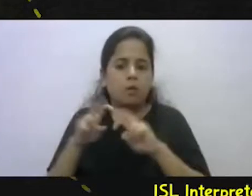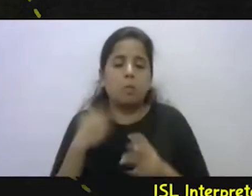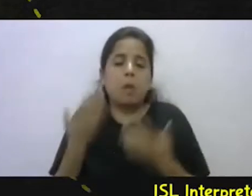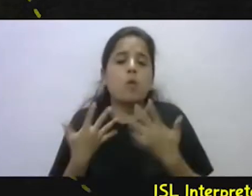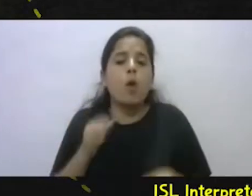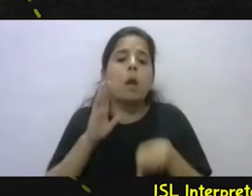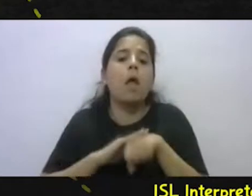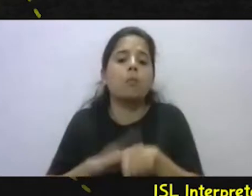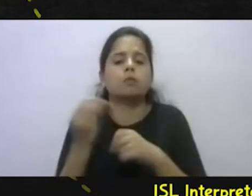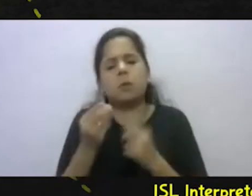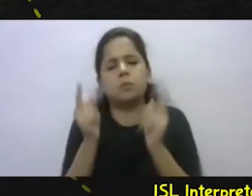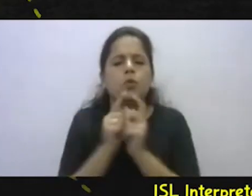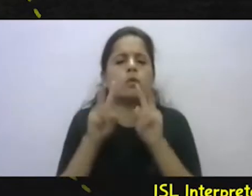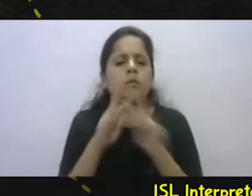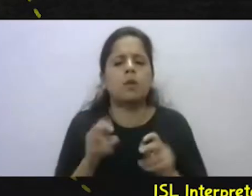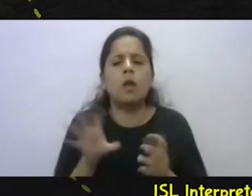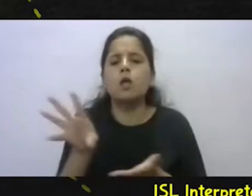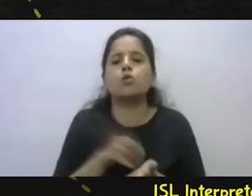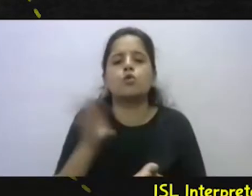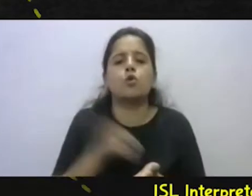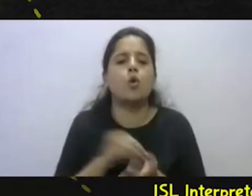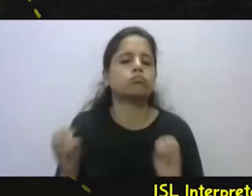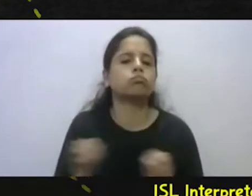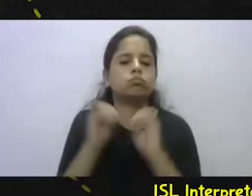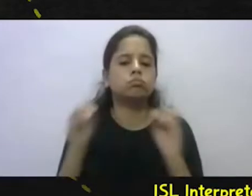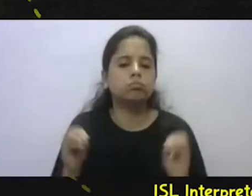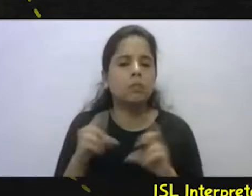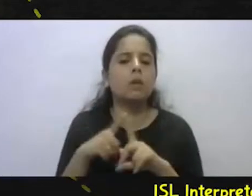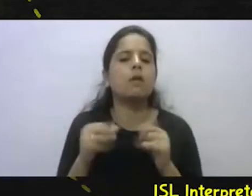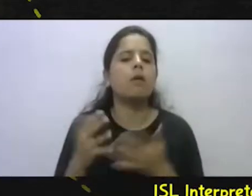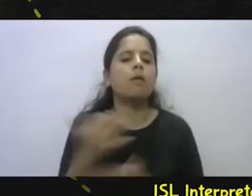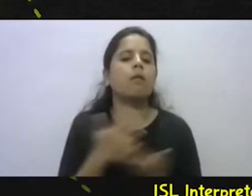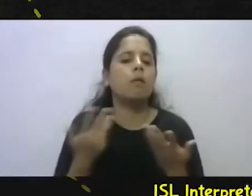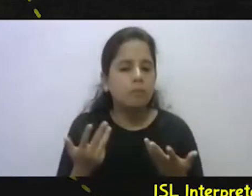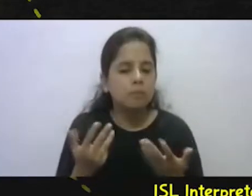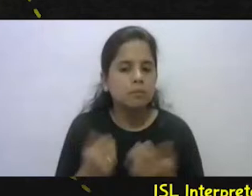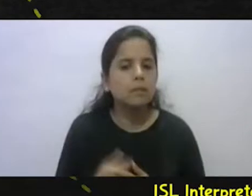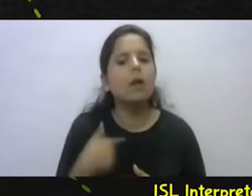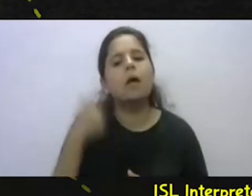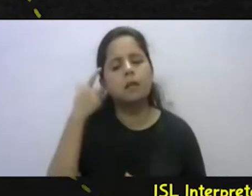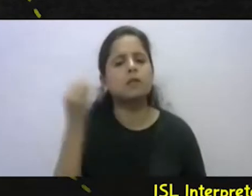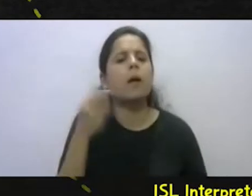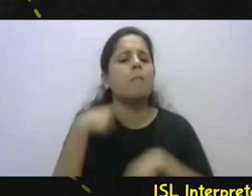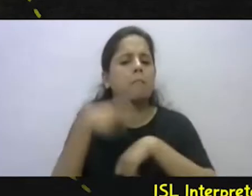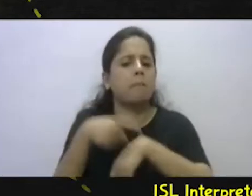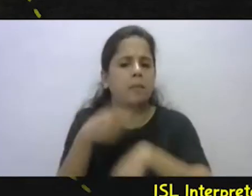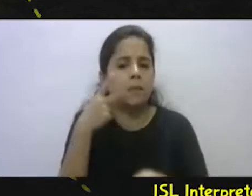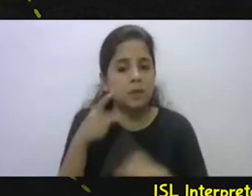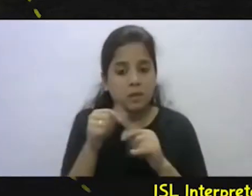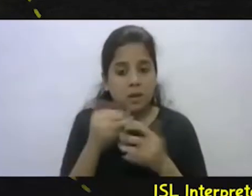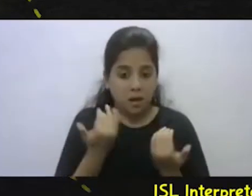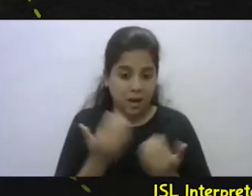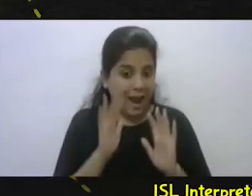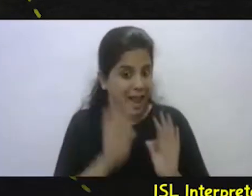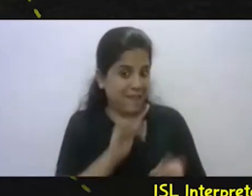experience and not record it as data. And I think that sometimes having data on also things like